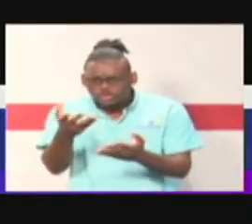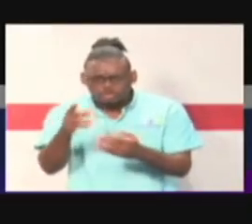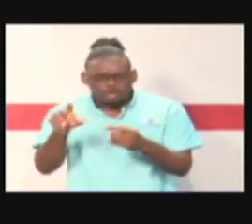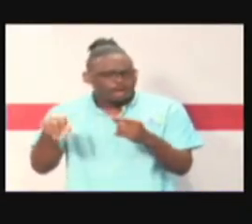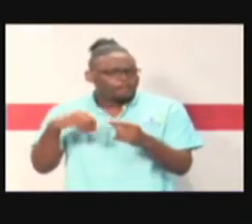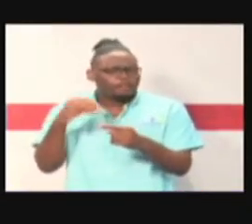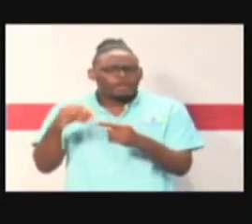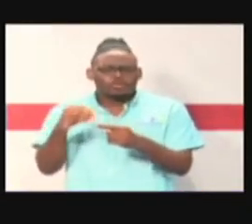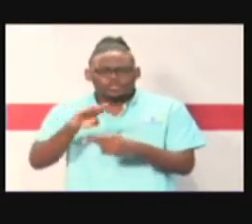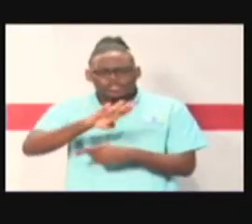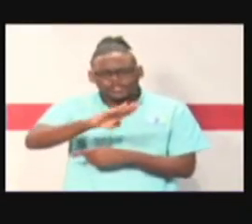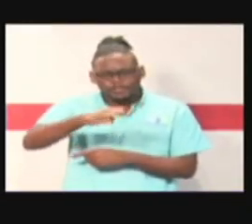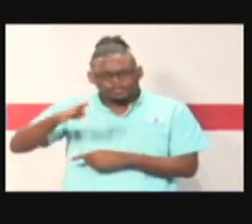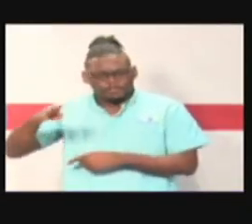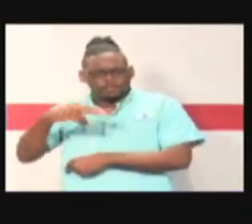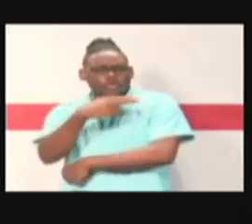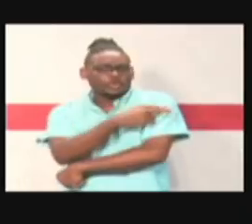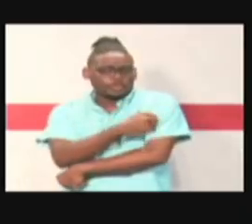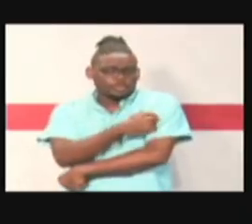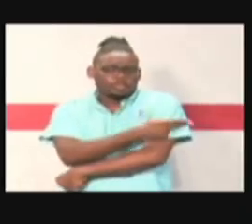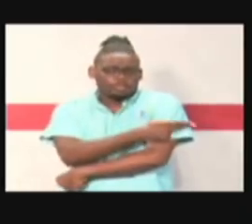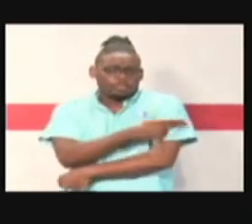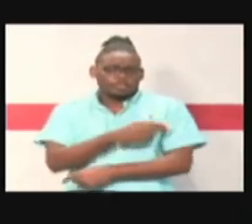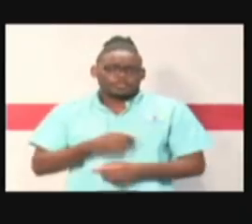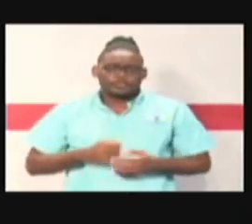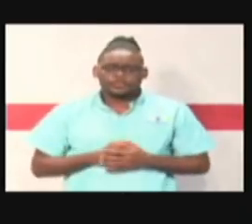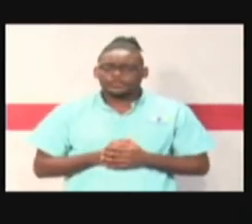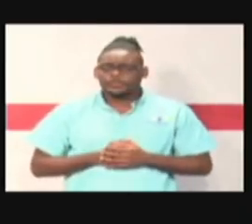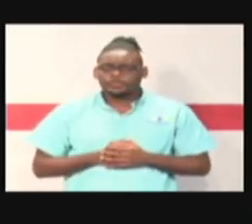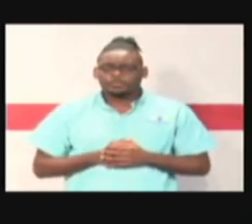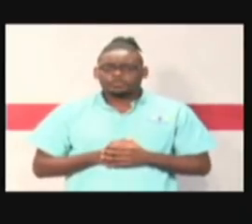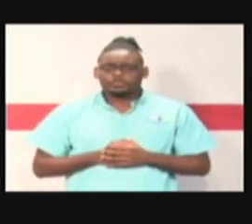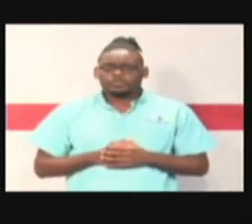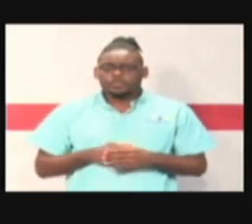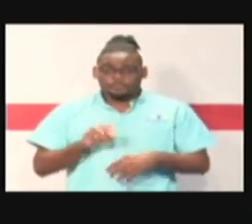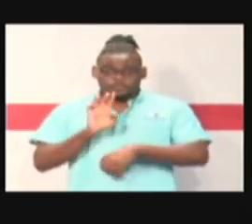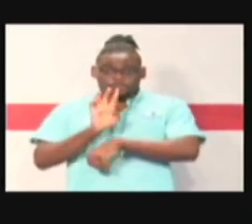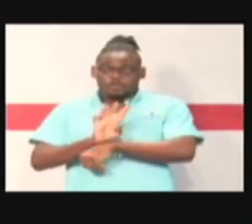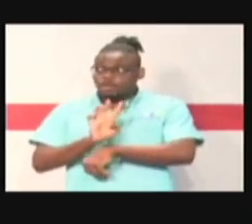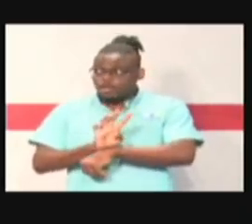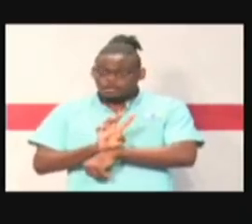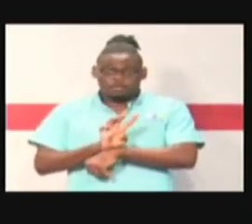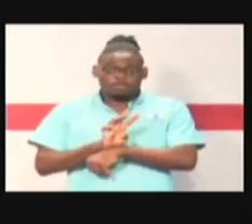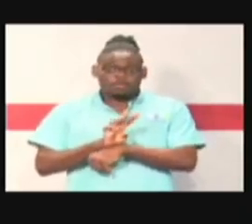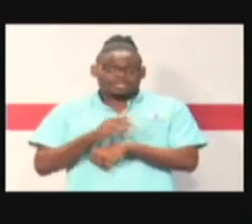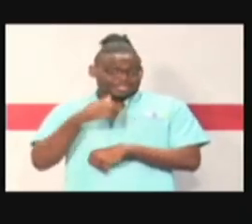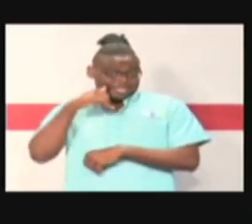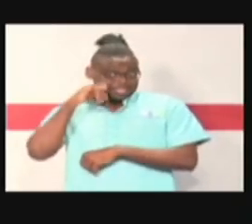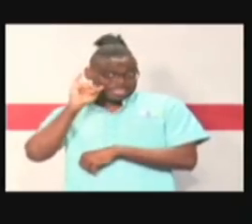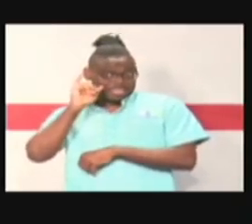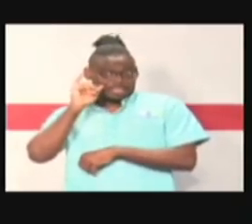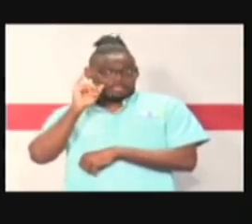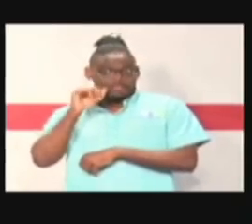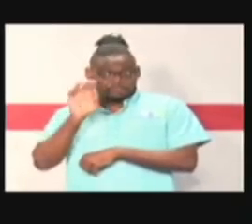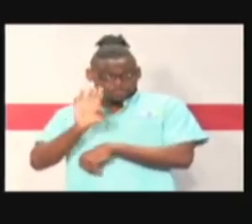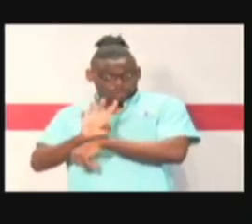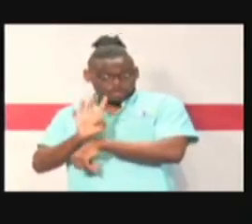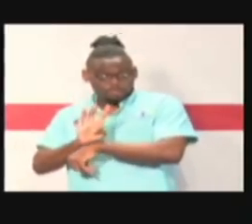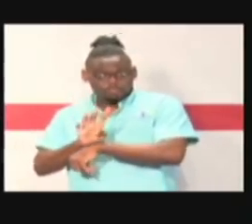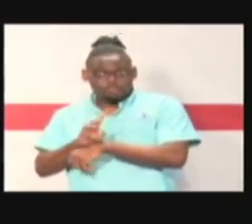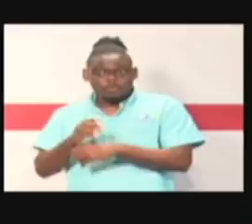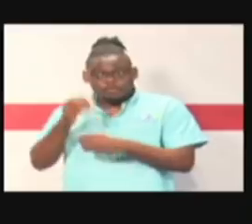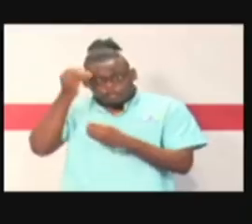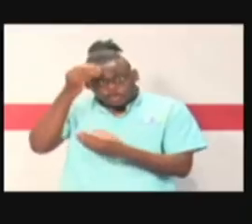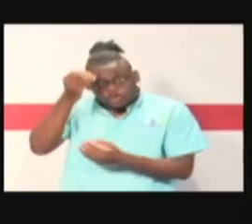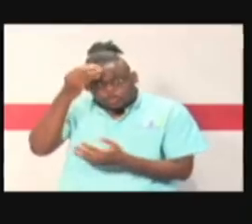parallel healthcare system. So as of 4 p.m. on the 31st of August 2021, there were an